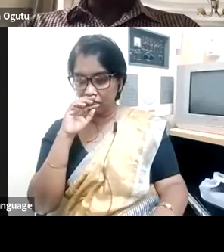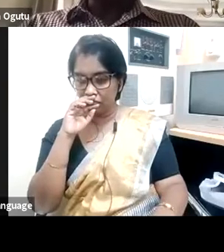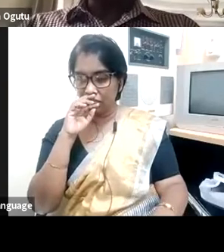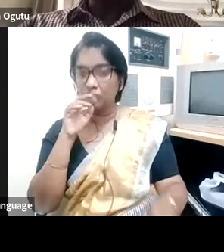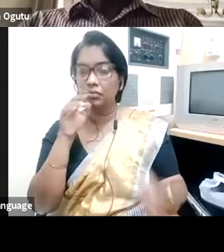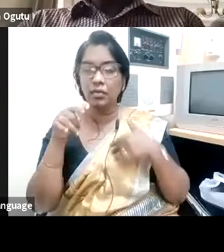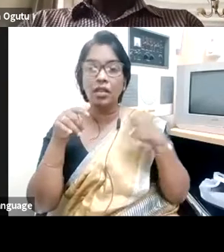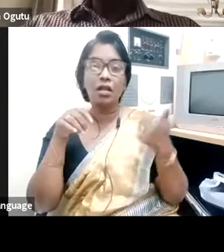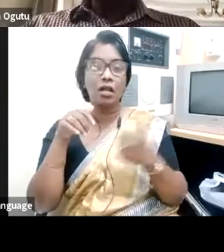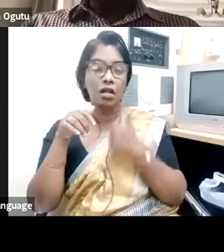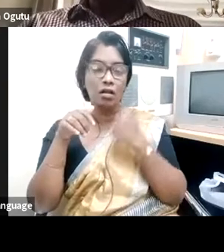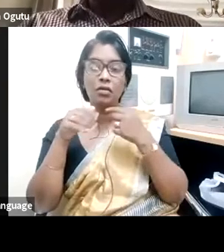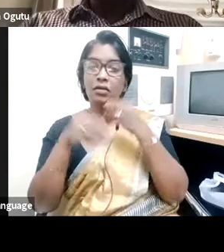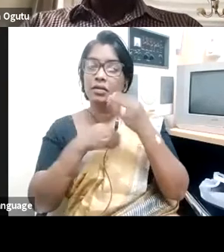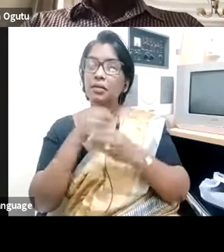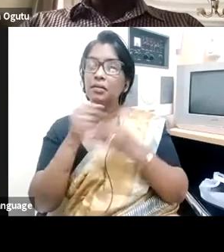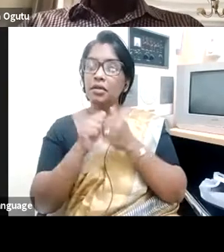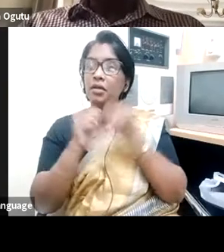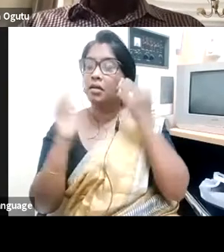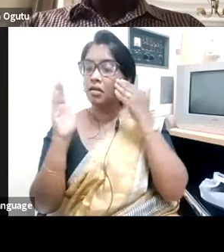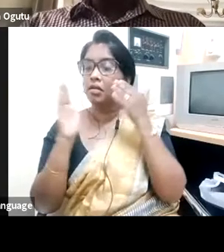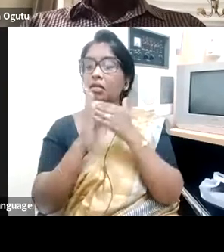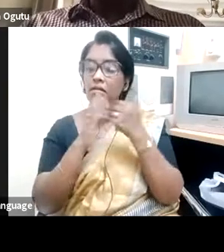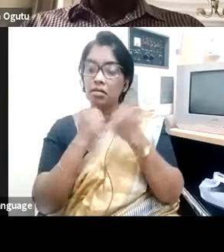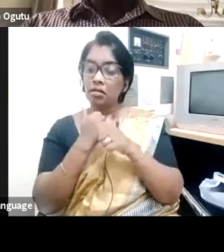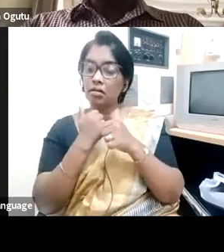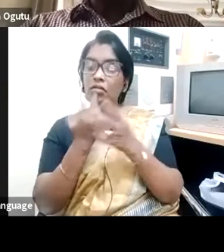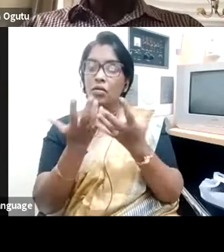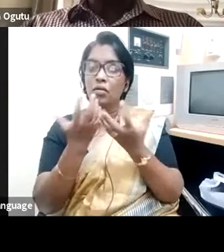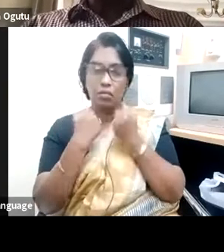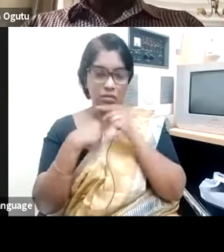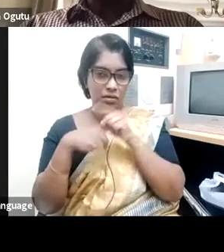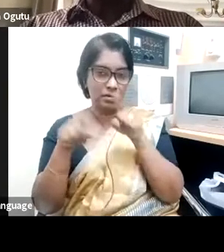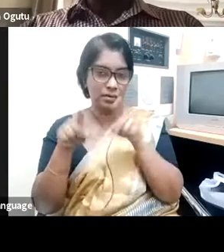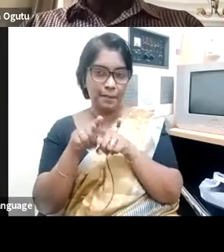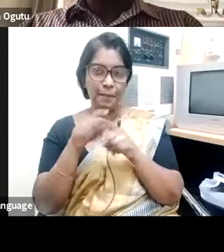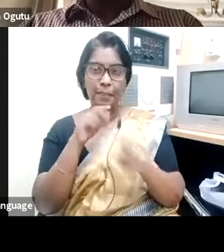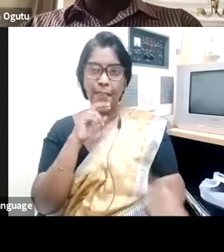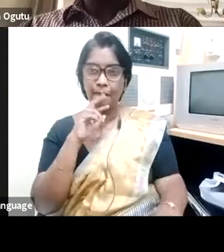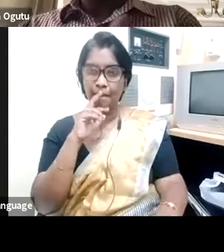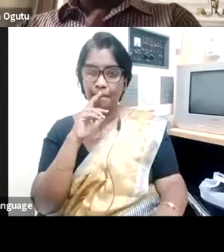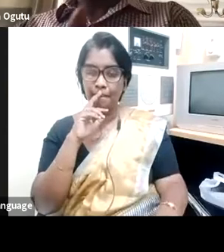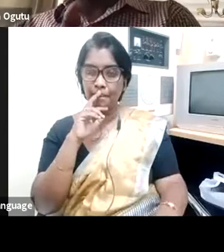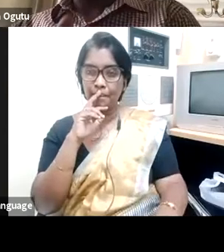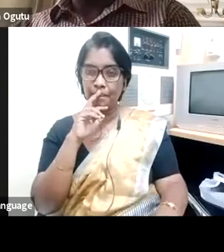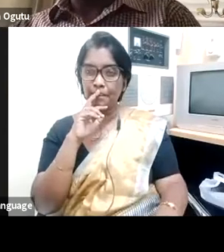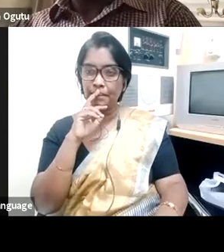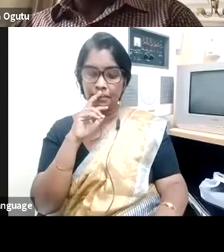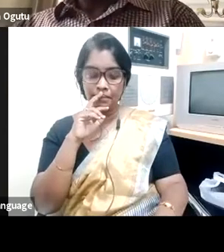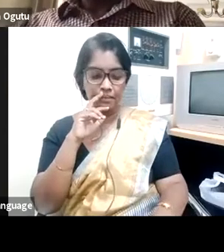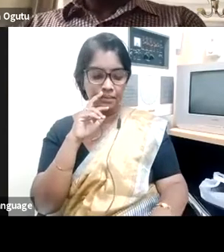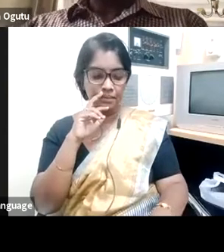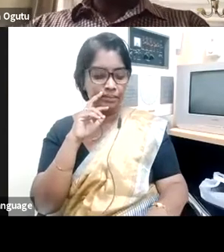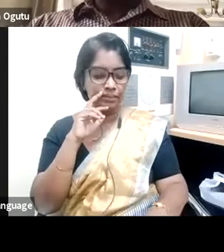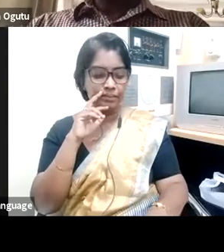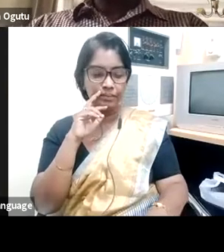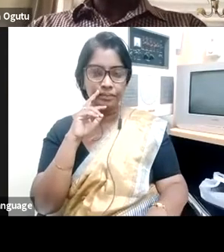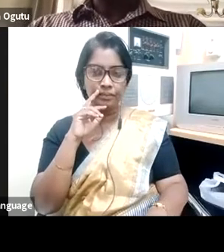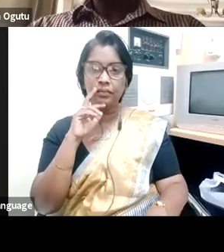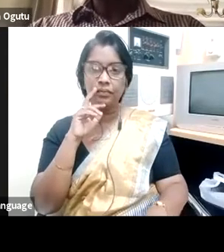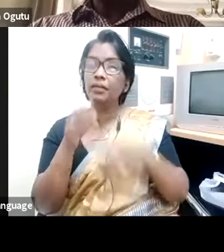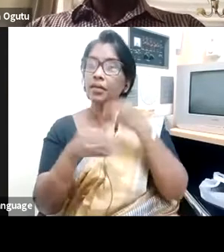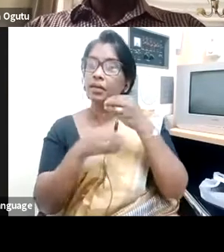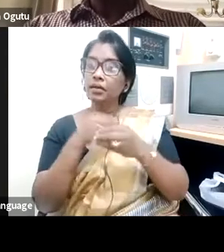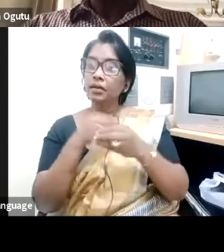up the platform much earlier to allow the co-creation of products and services that we're seeing today. Number two, we should